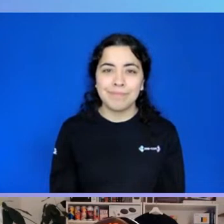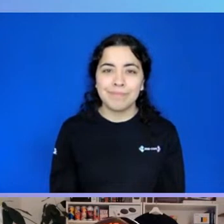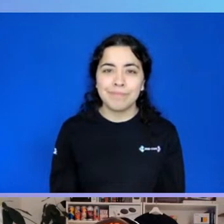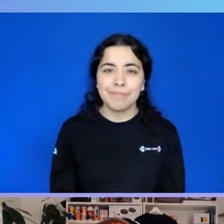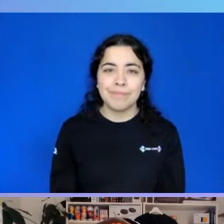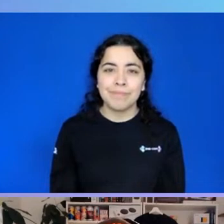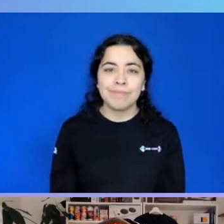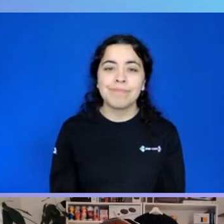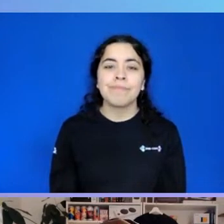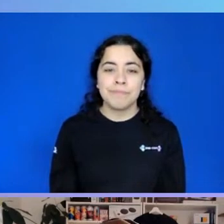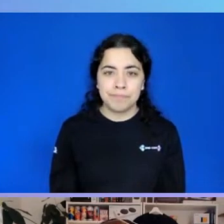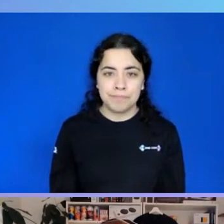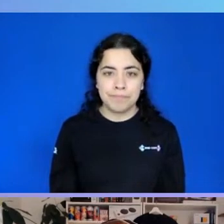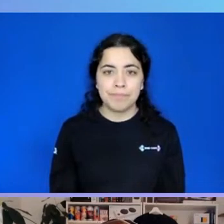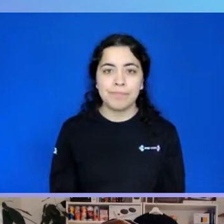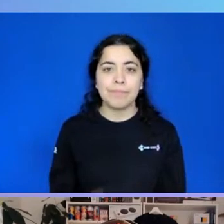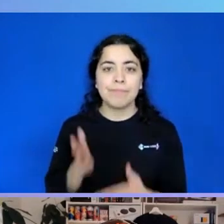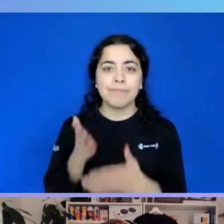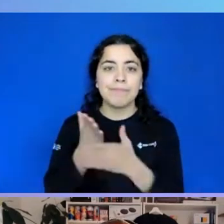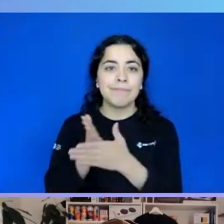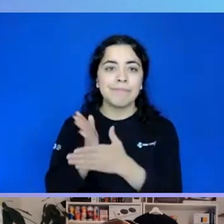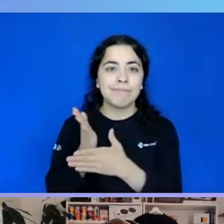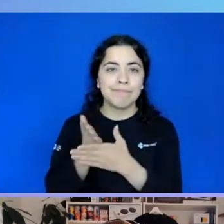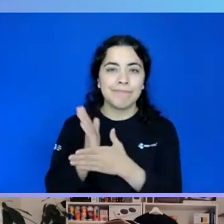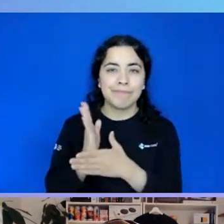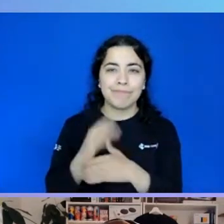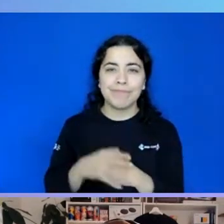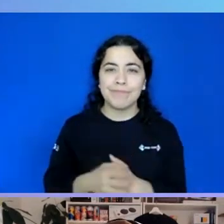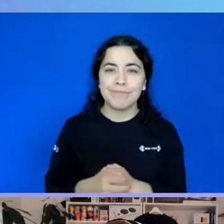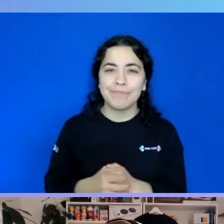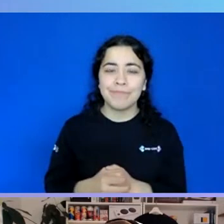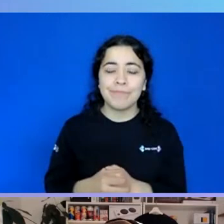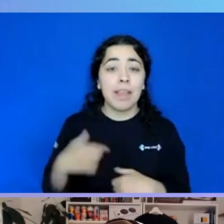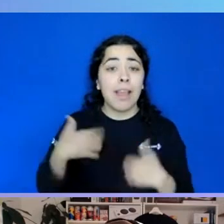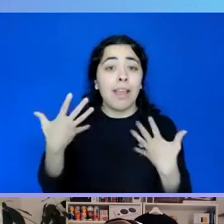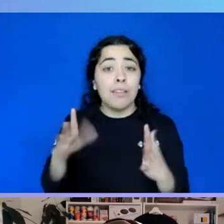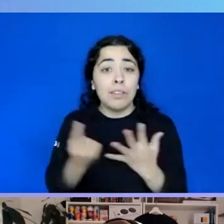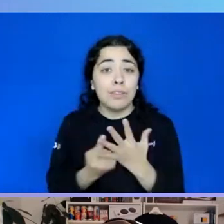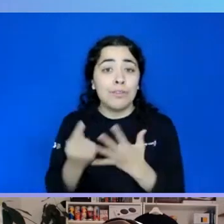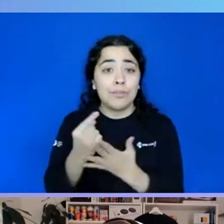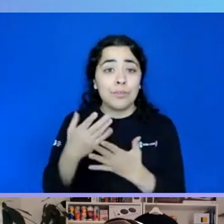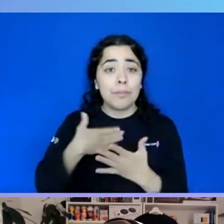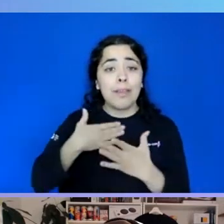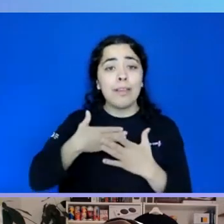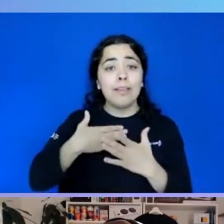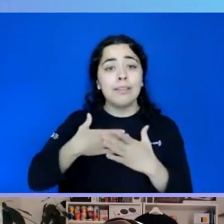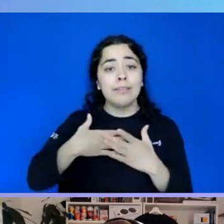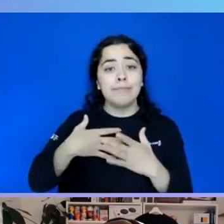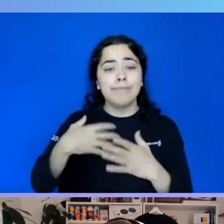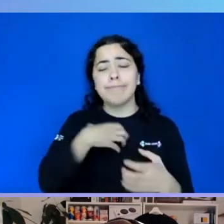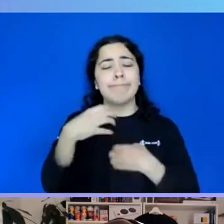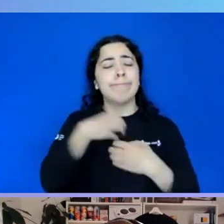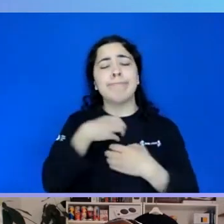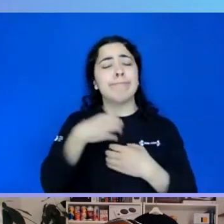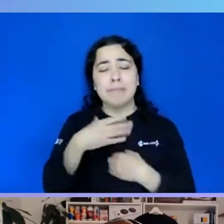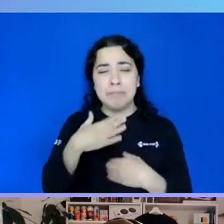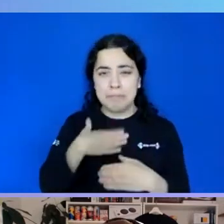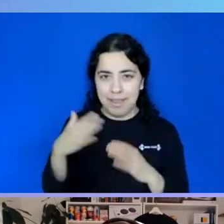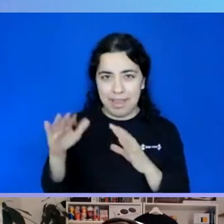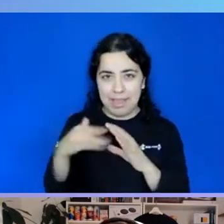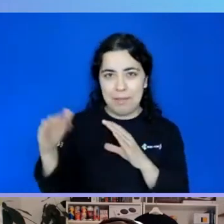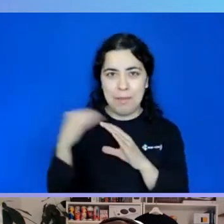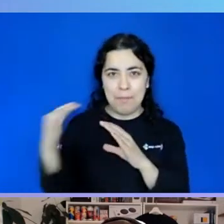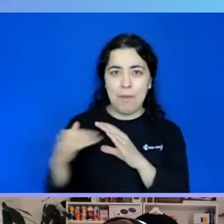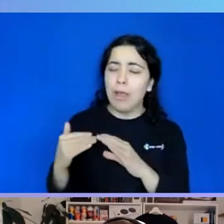All right, so I've gone through like my ranting email inbox. I have a